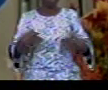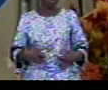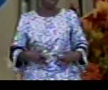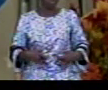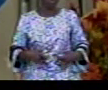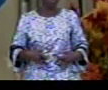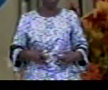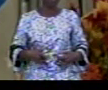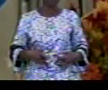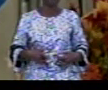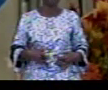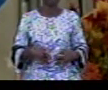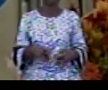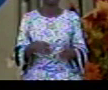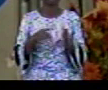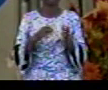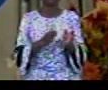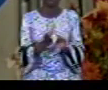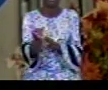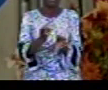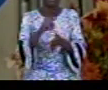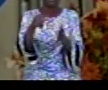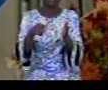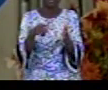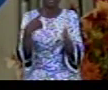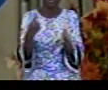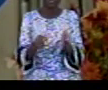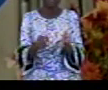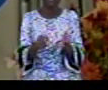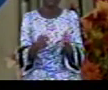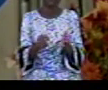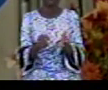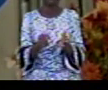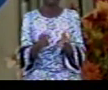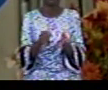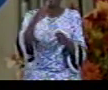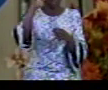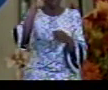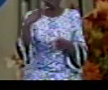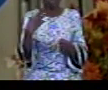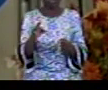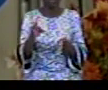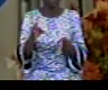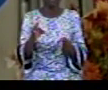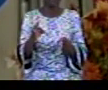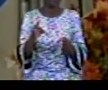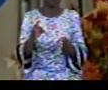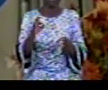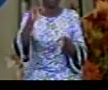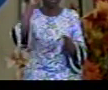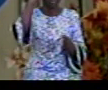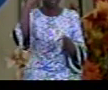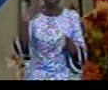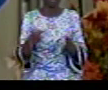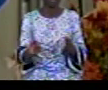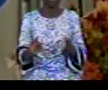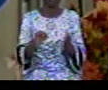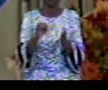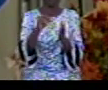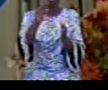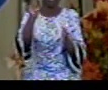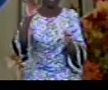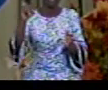of the government and people of Niger State to you. And your efforts in trying to free our